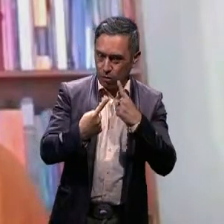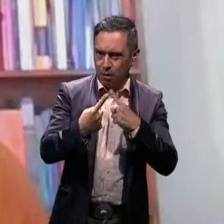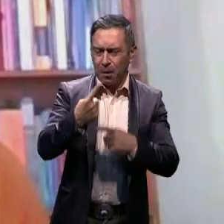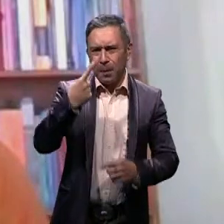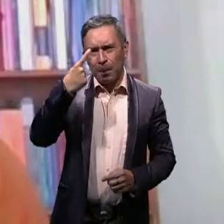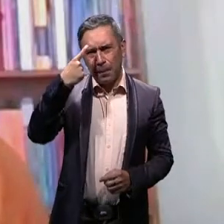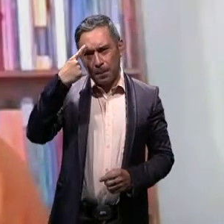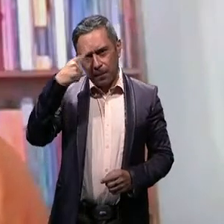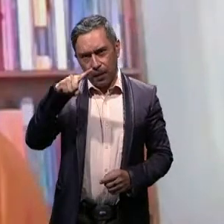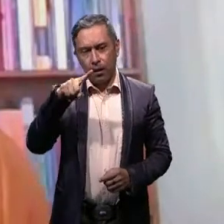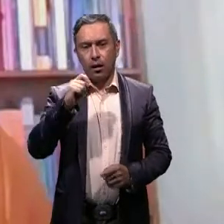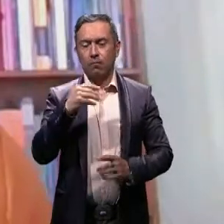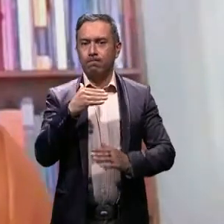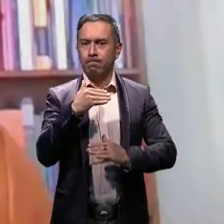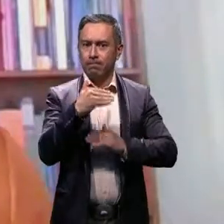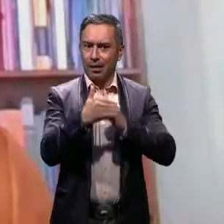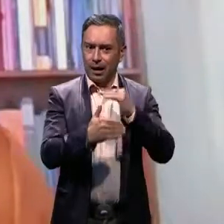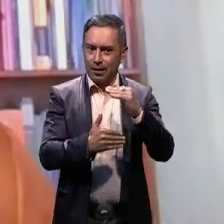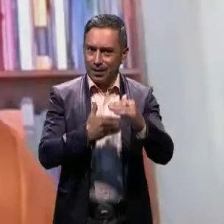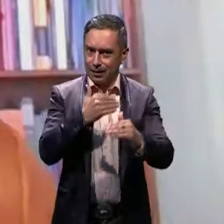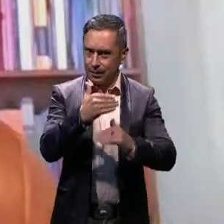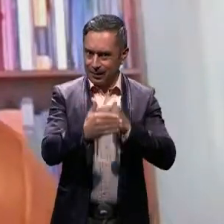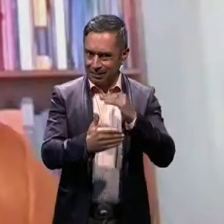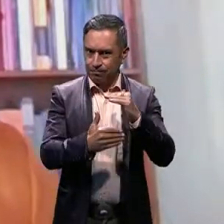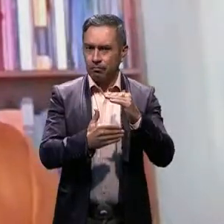to be able to go forward